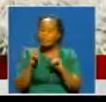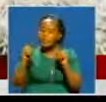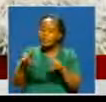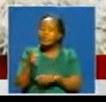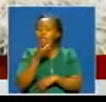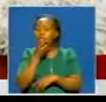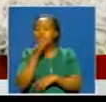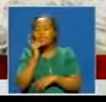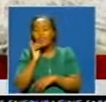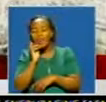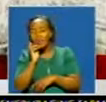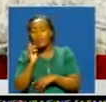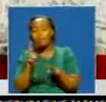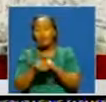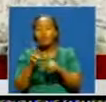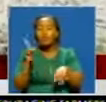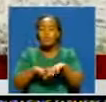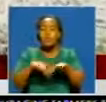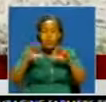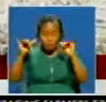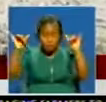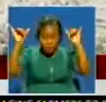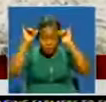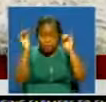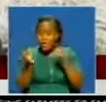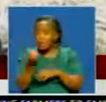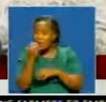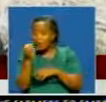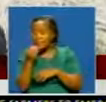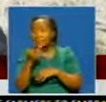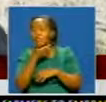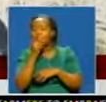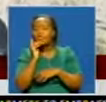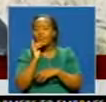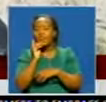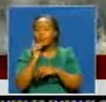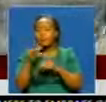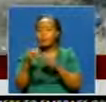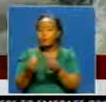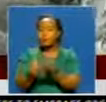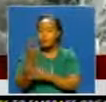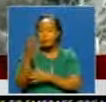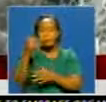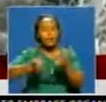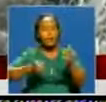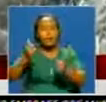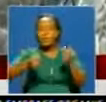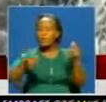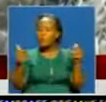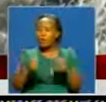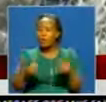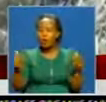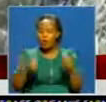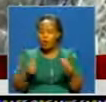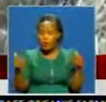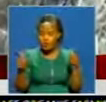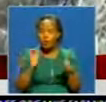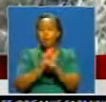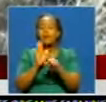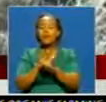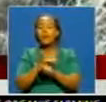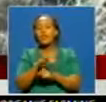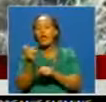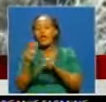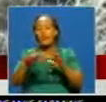maji mingi. Nayo ng'ombe ikikula juu inataka kitu imekauka mzuri, inatoa maziwa mzuri. With more and more farmers across